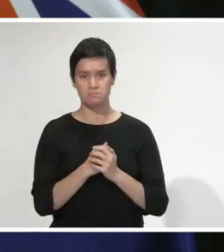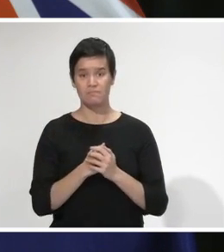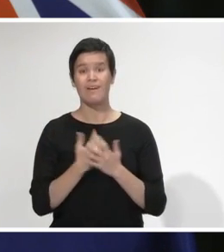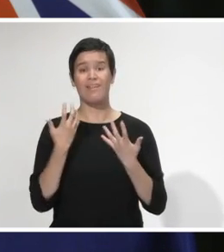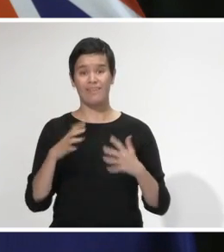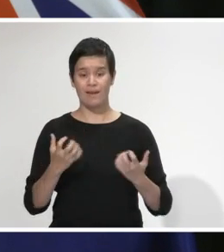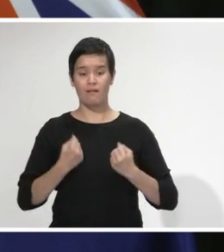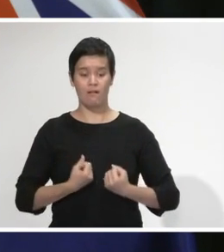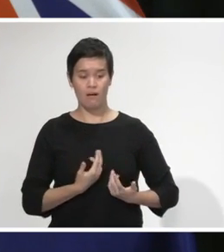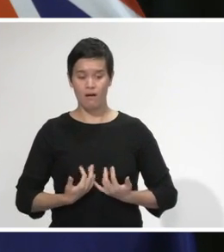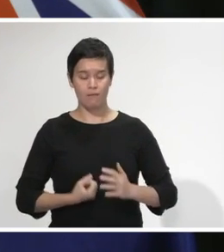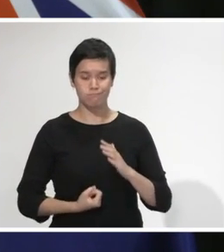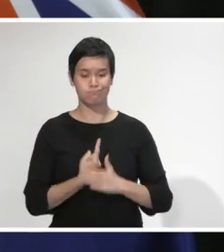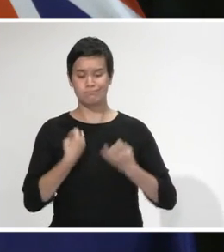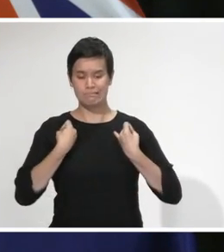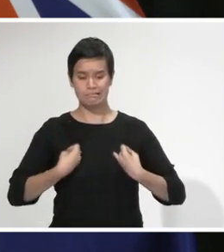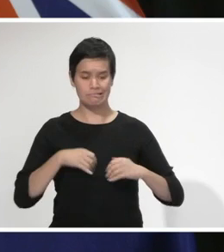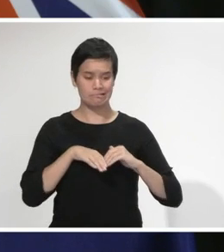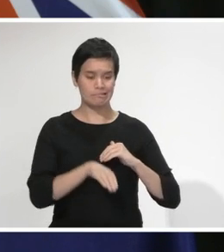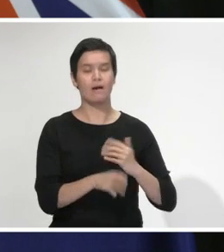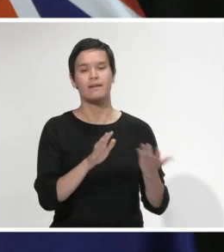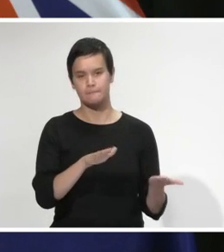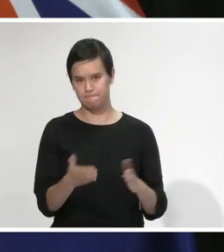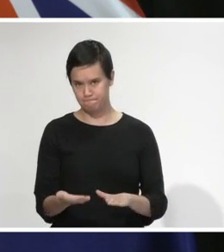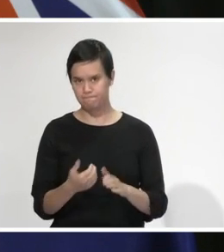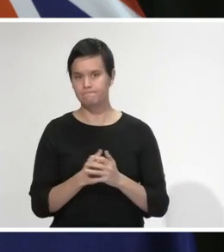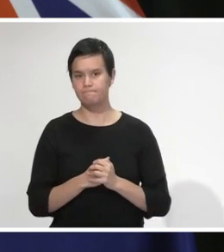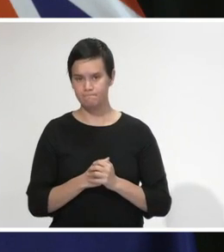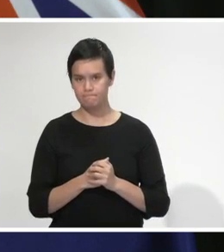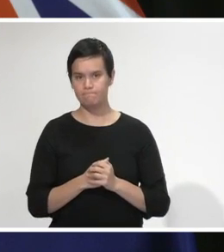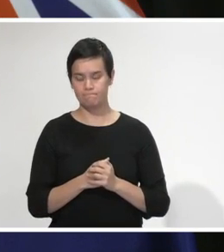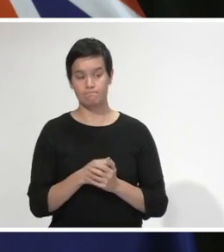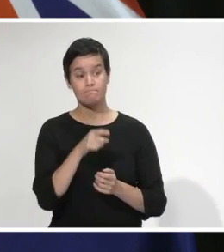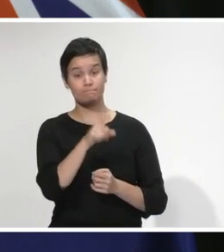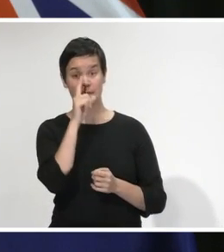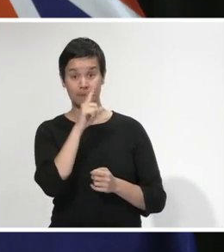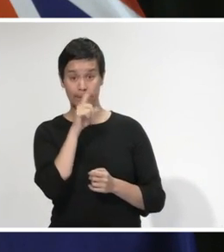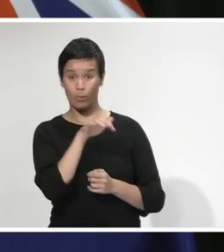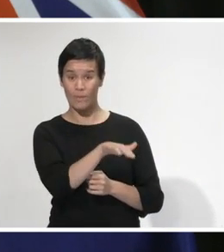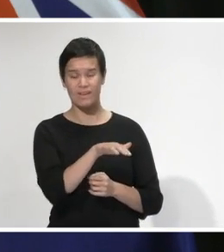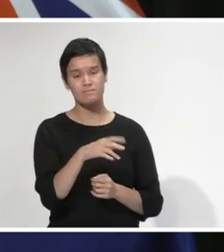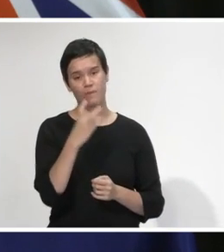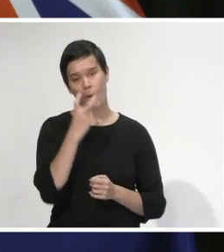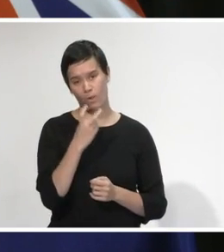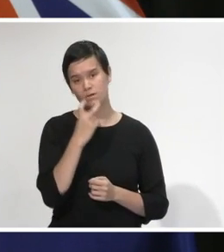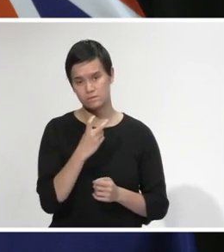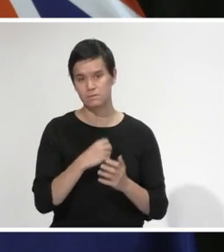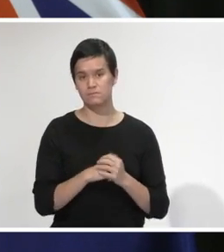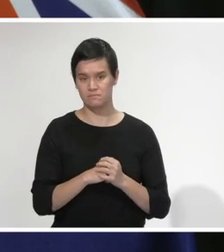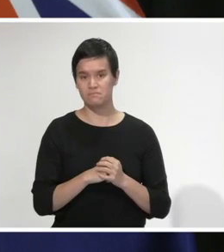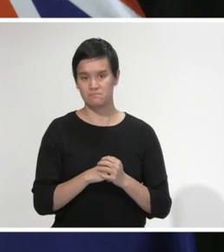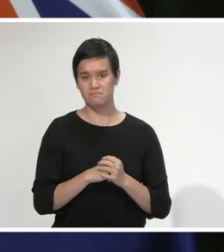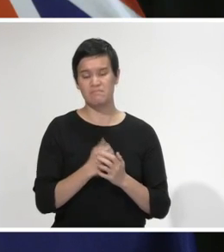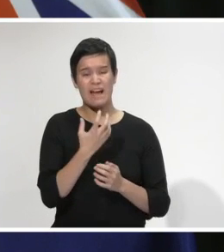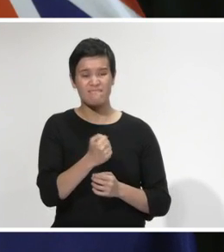this is a population that is where the people are older. As I mentioned today, 2 people in their 90s, 1 in their 80s. They're